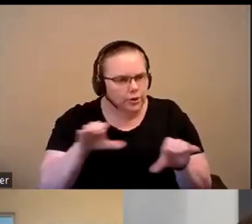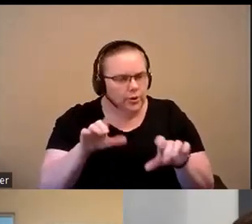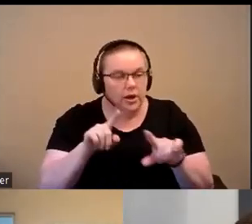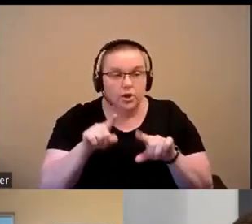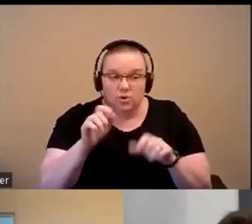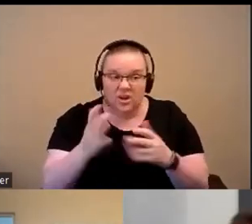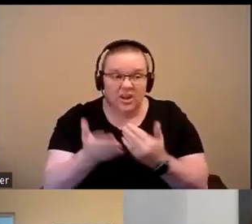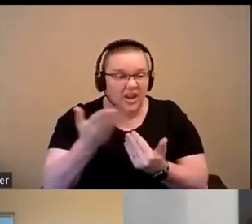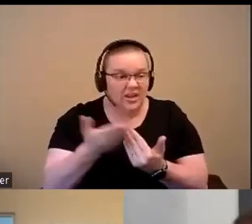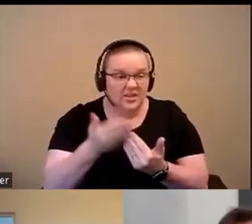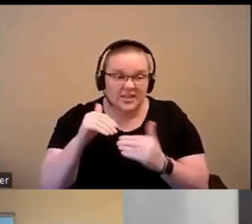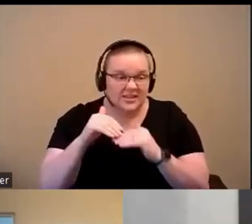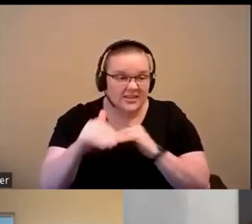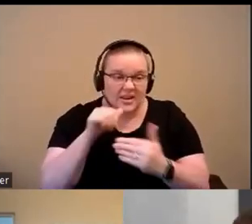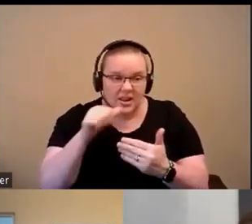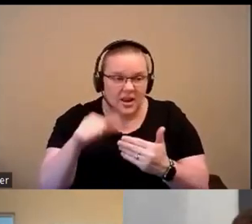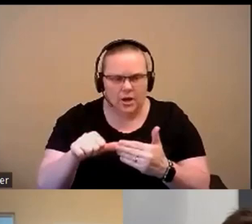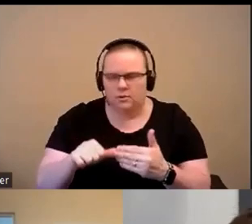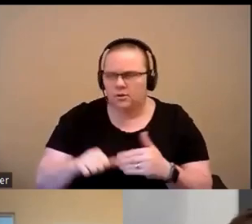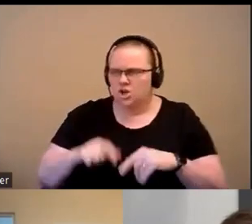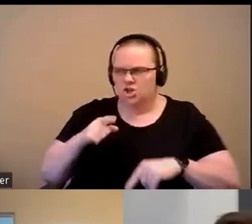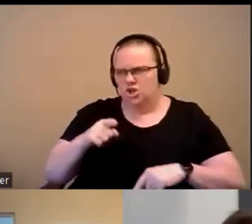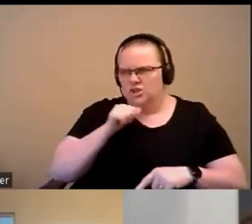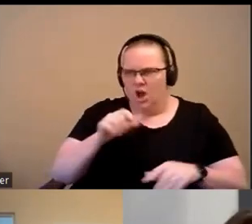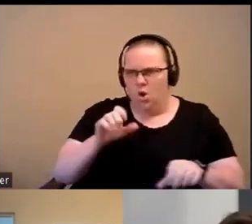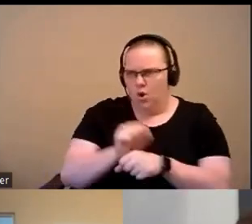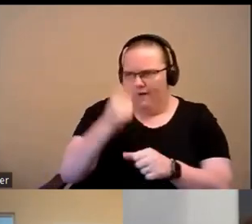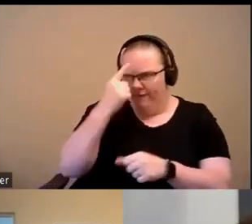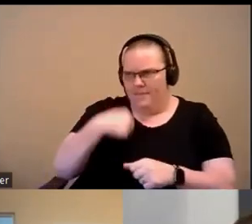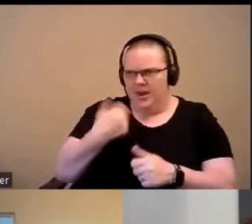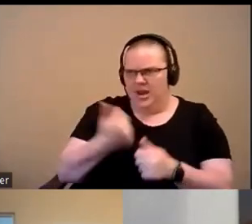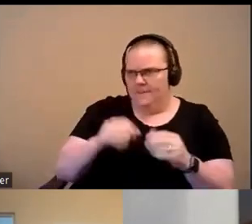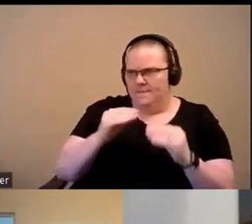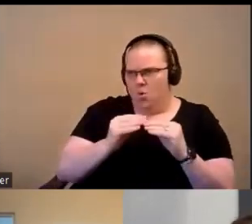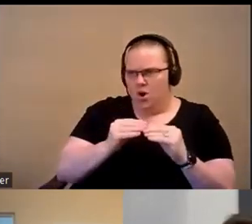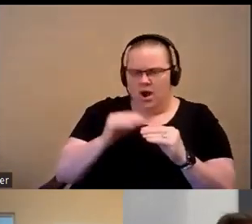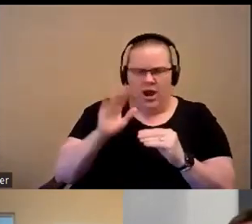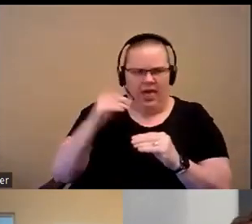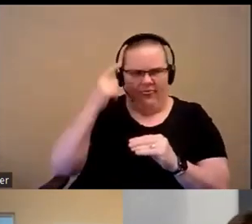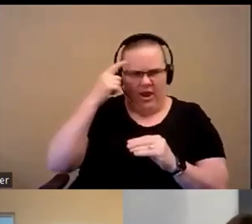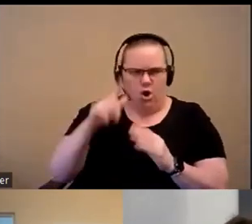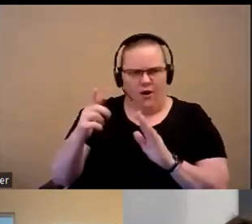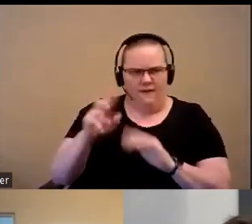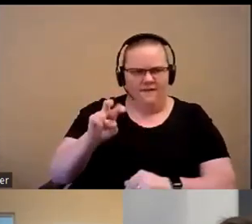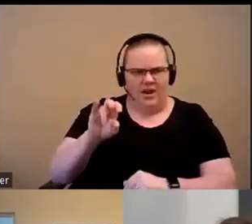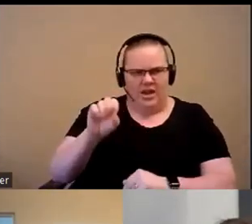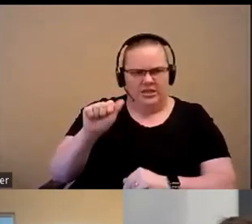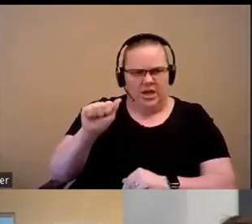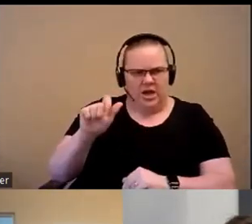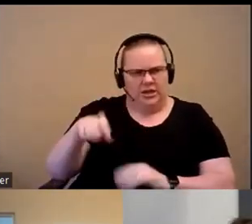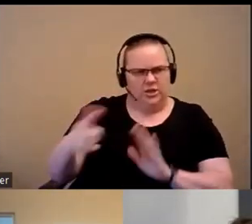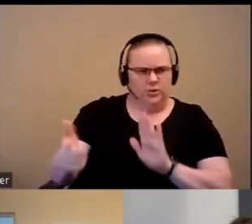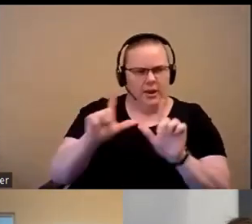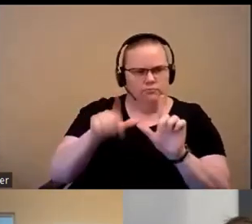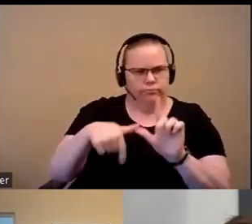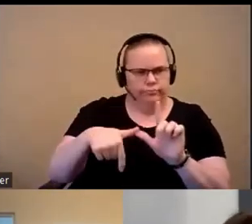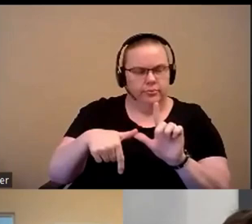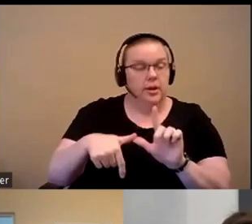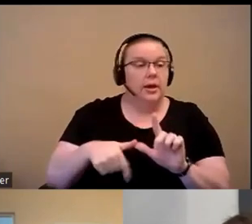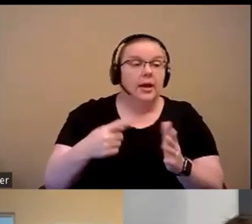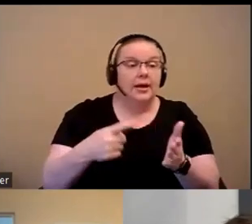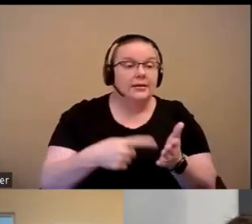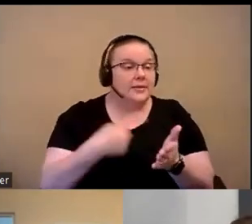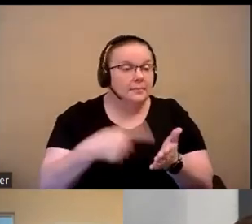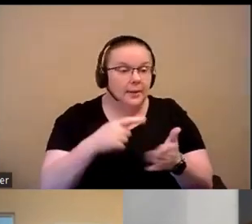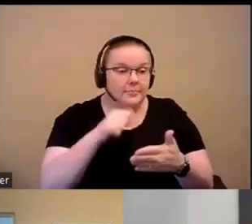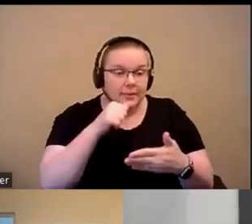Homeland Security saying, like, she's not working for me anymore. And I think her visa should be invalidated. And sometimes that letter gets lost and no one ever